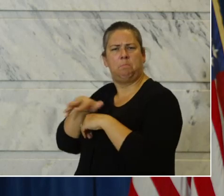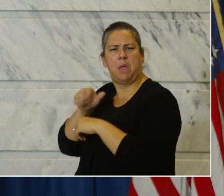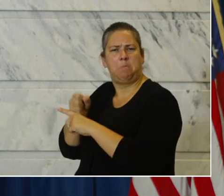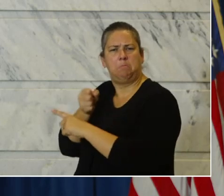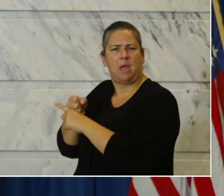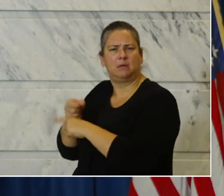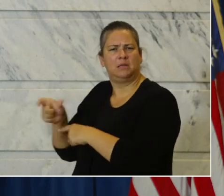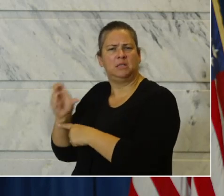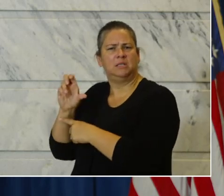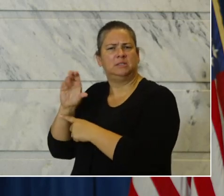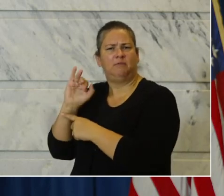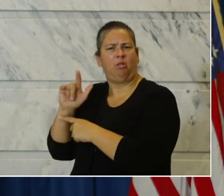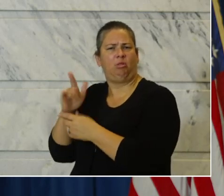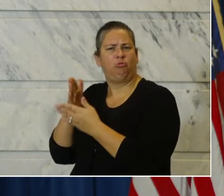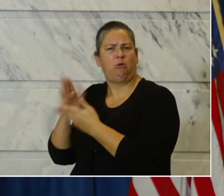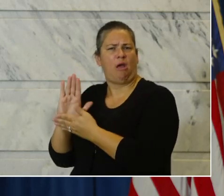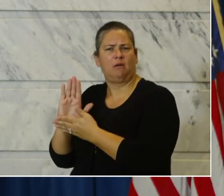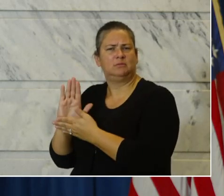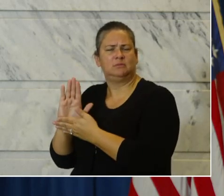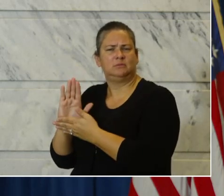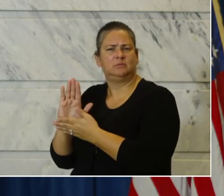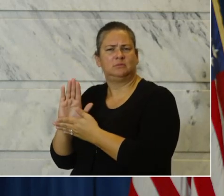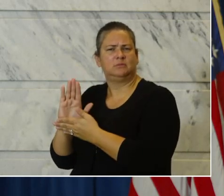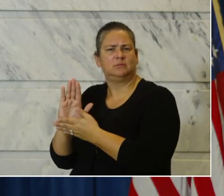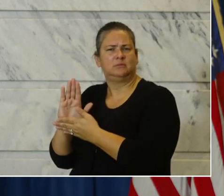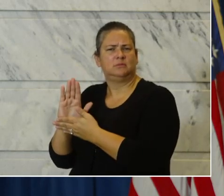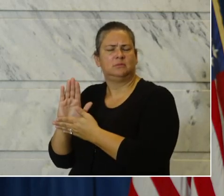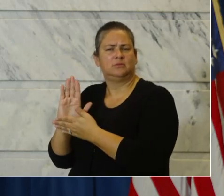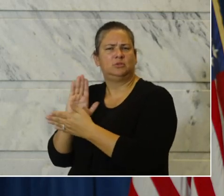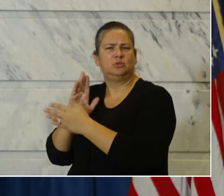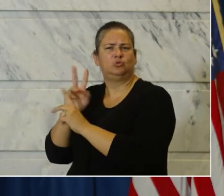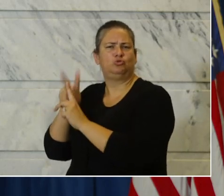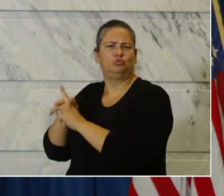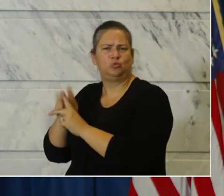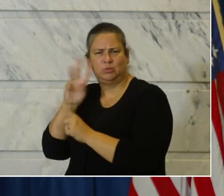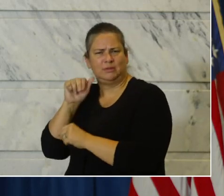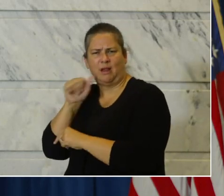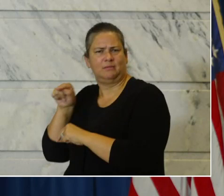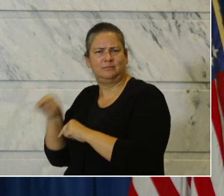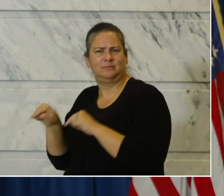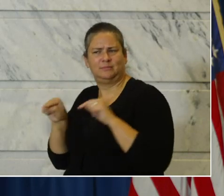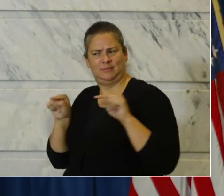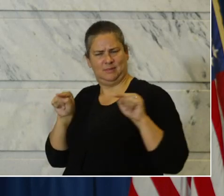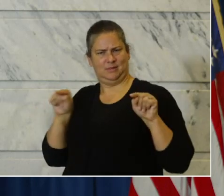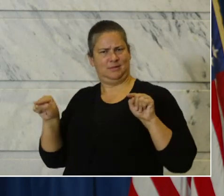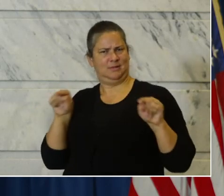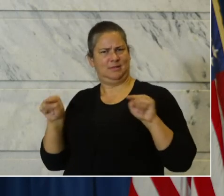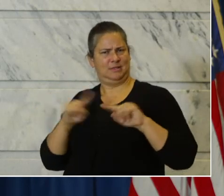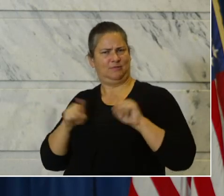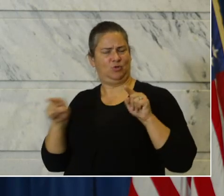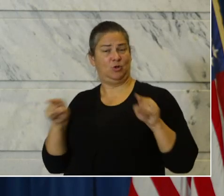federal prosecutors can come forward and explain the specifics of that. But at this point, with the Attorney General saying he is not